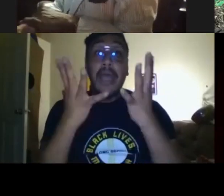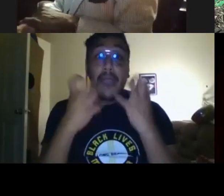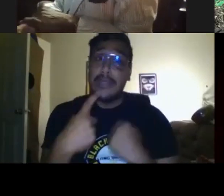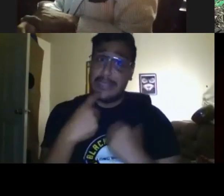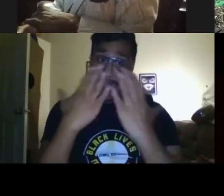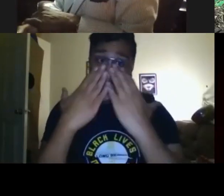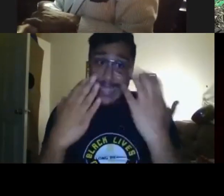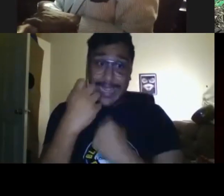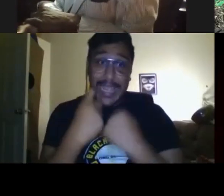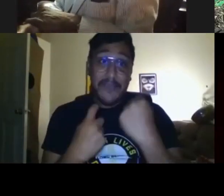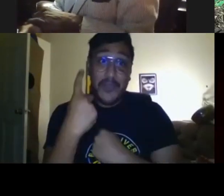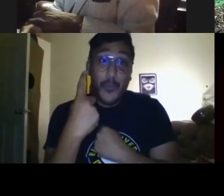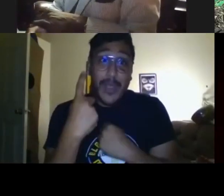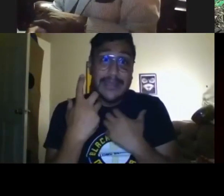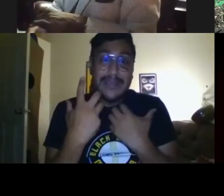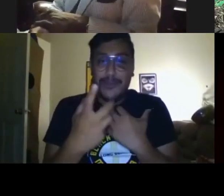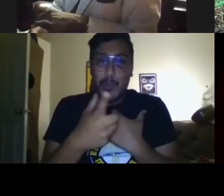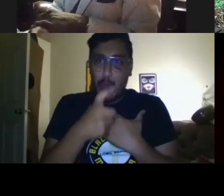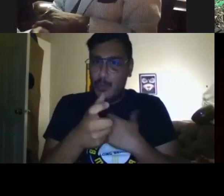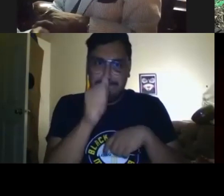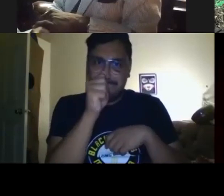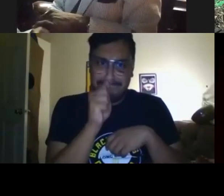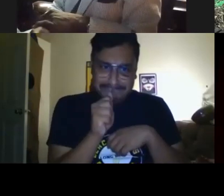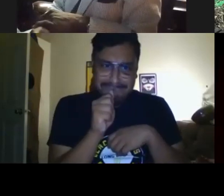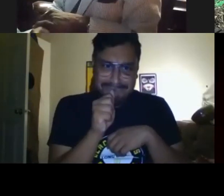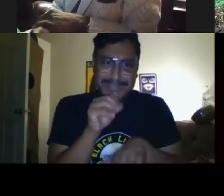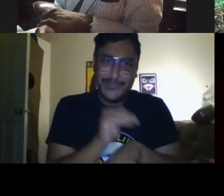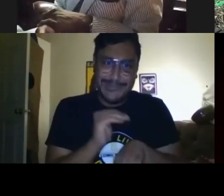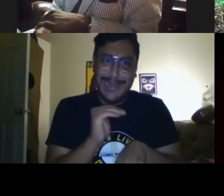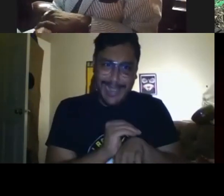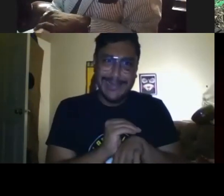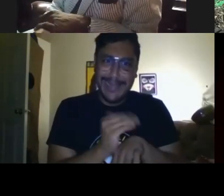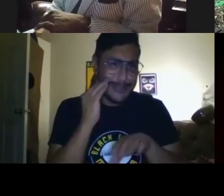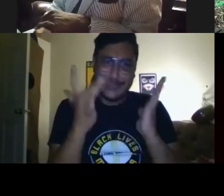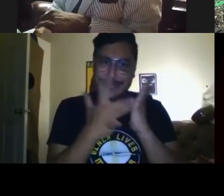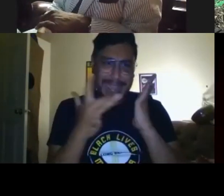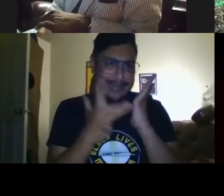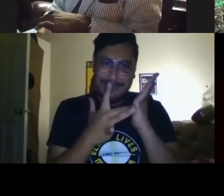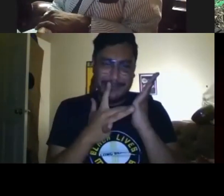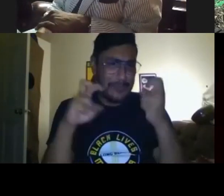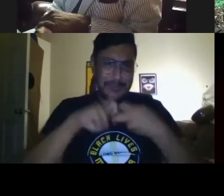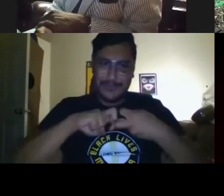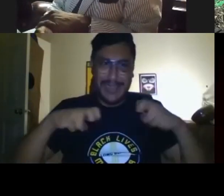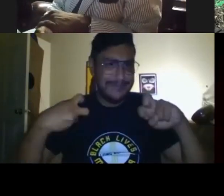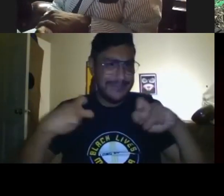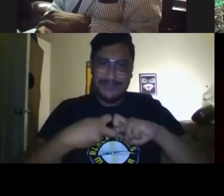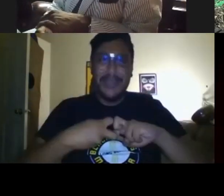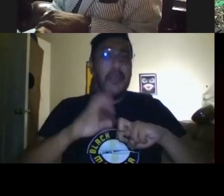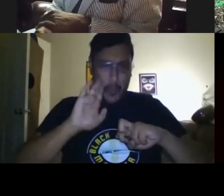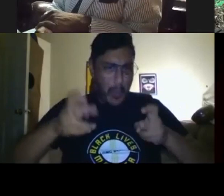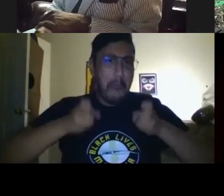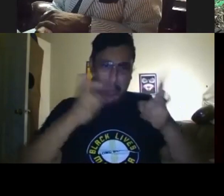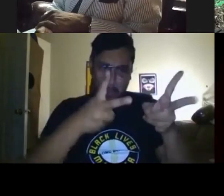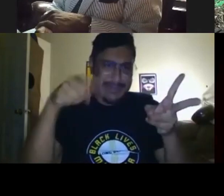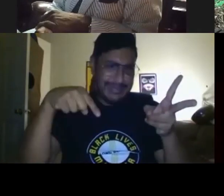everybody who's bared with us tonight through all the technical difficulties. We're going to get this posted. Thank you,